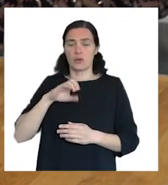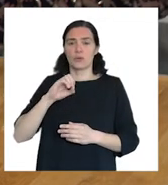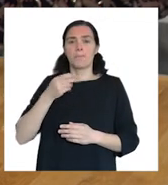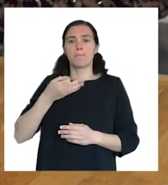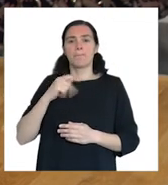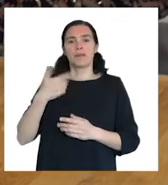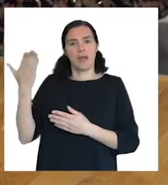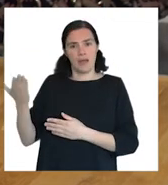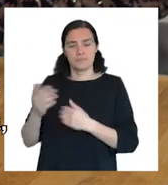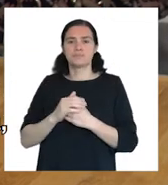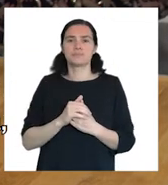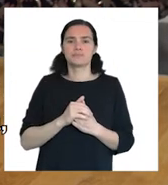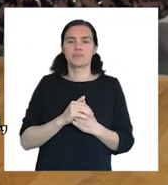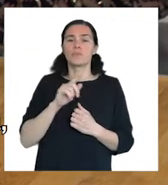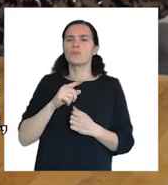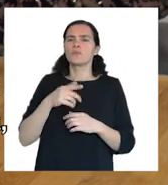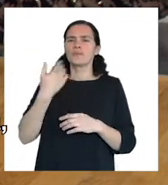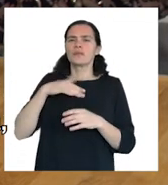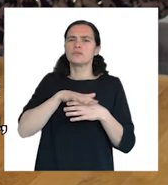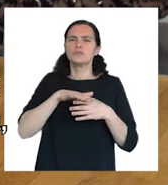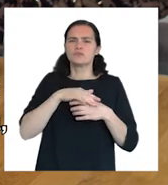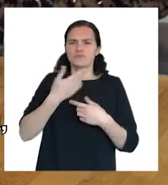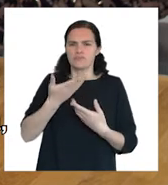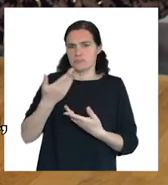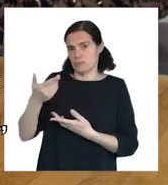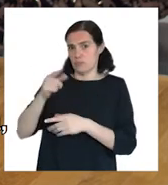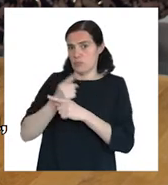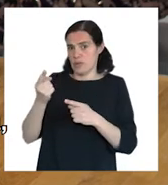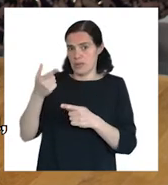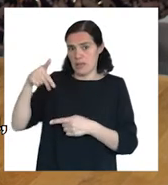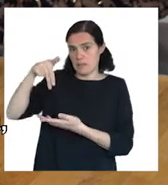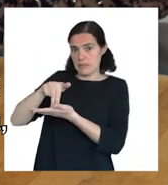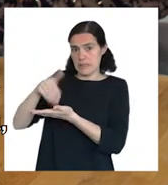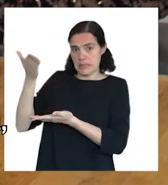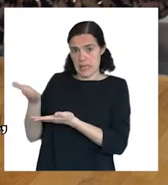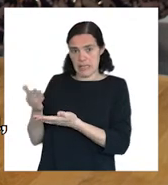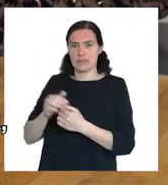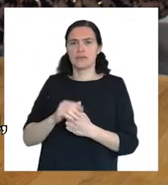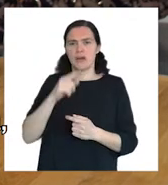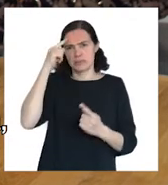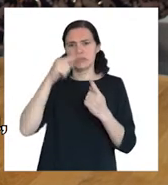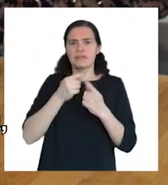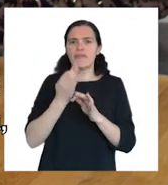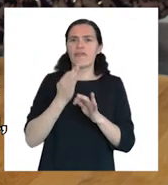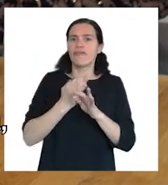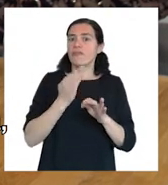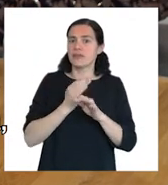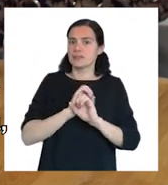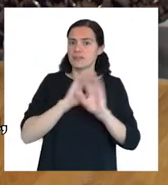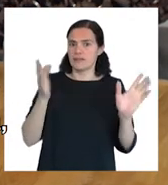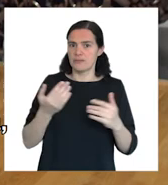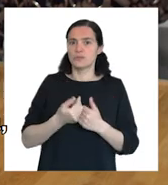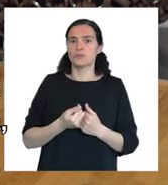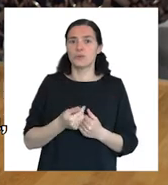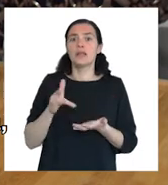us. One of the occasion of our presence here, António, is to celebrate, of